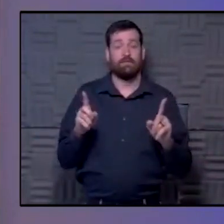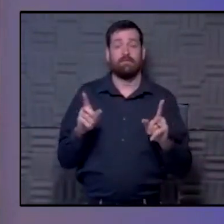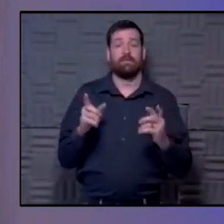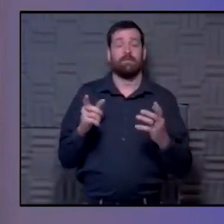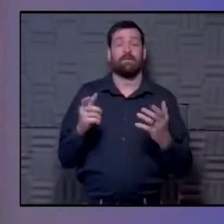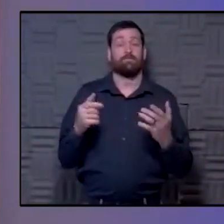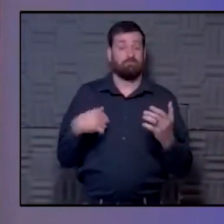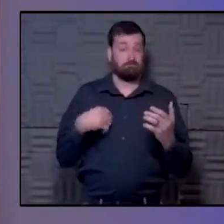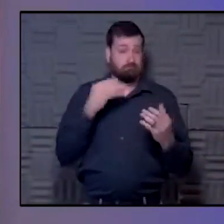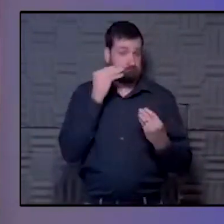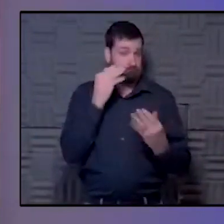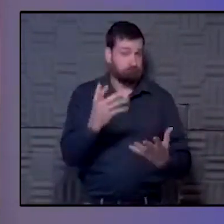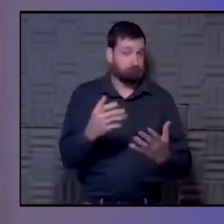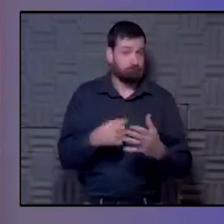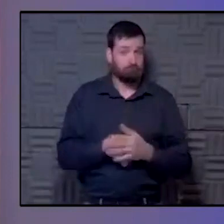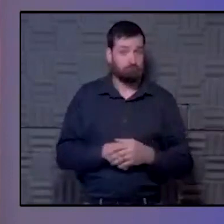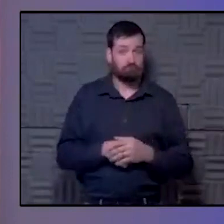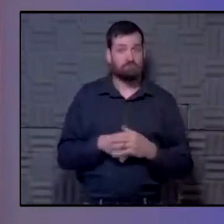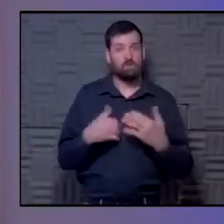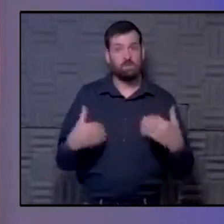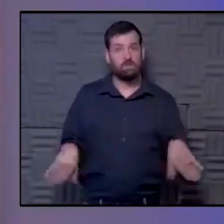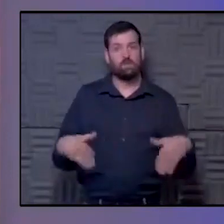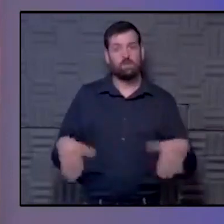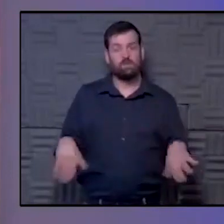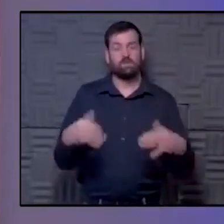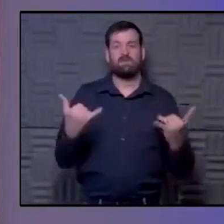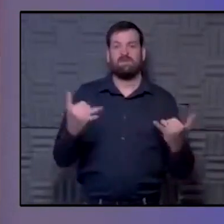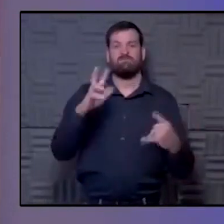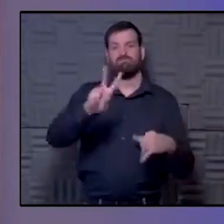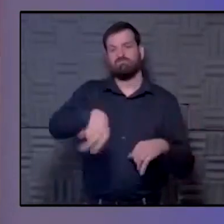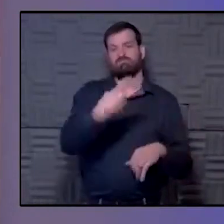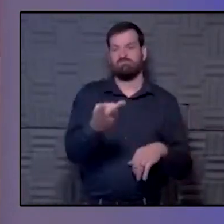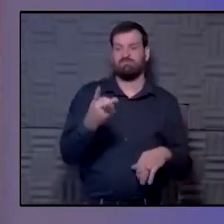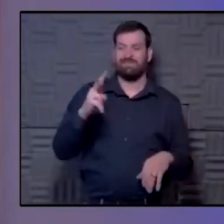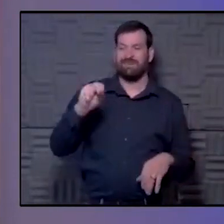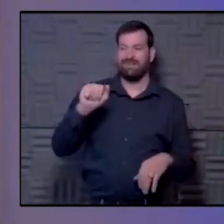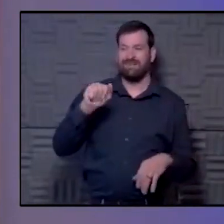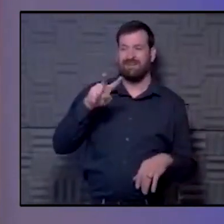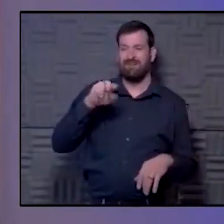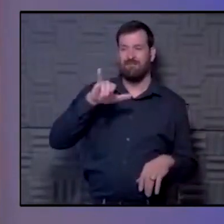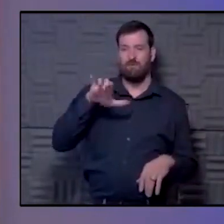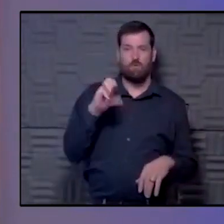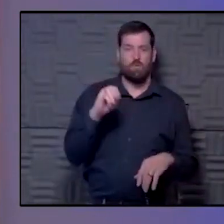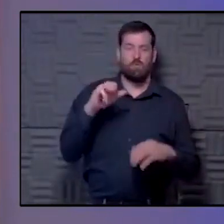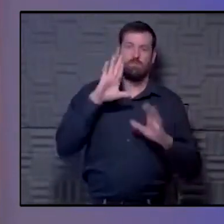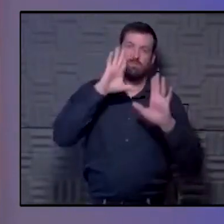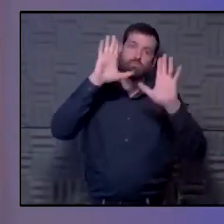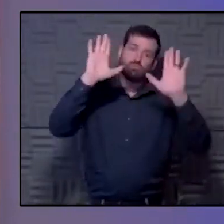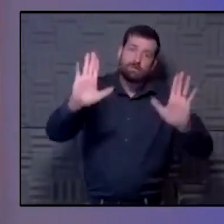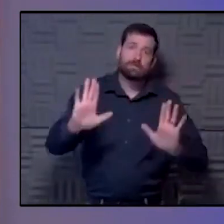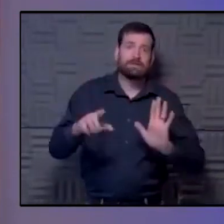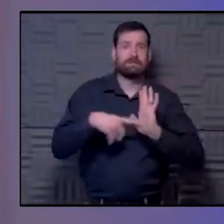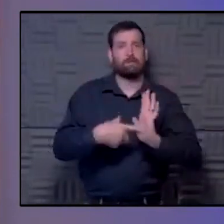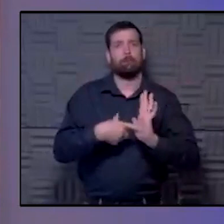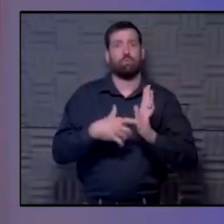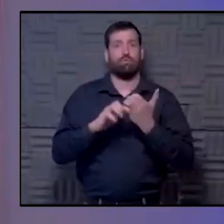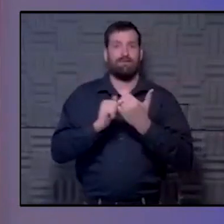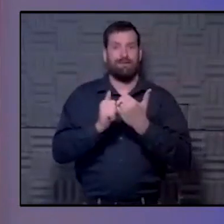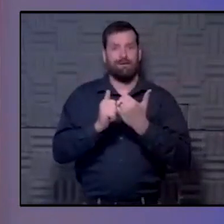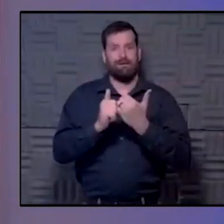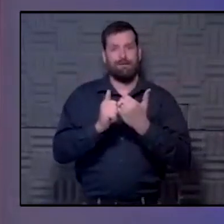one I can tell you, it's completely flip-flopped. The Navajos now are a great example to us of how you get